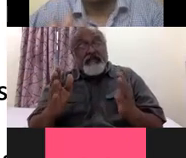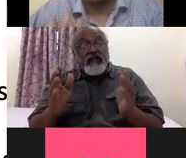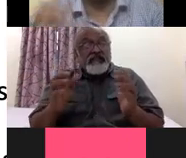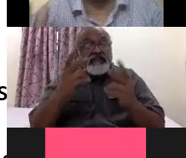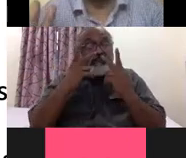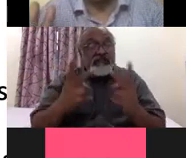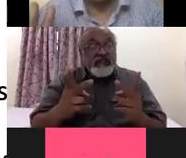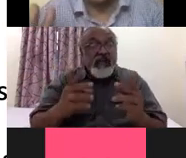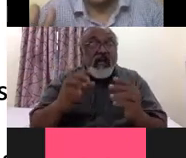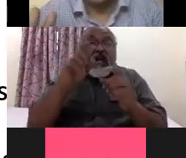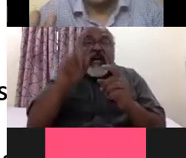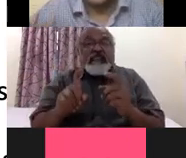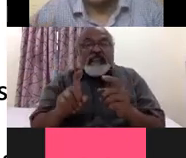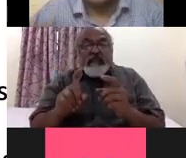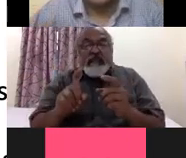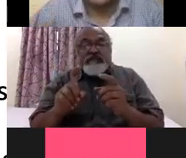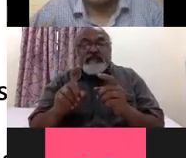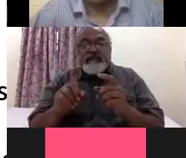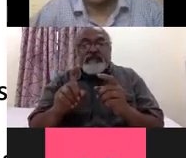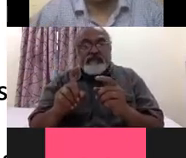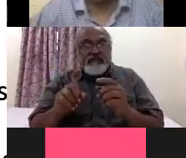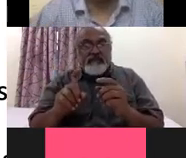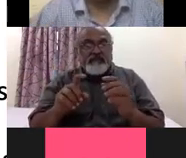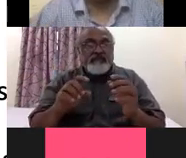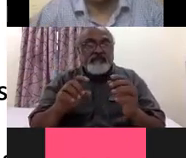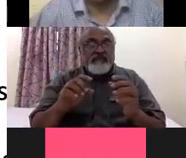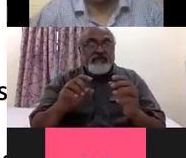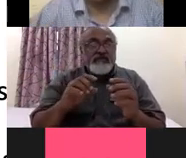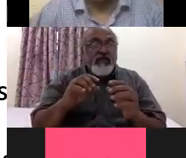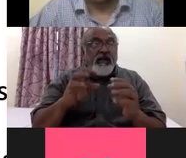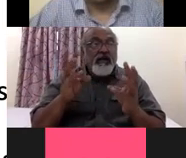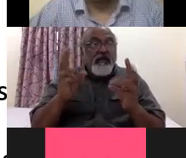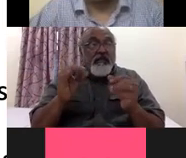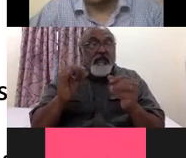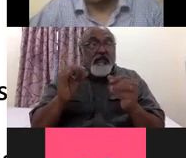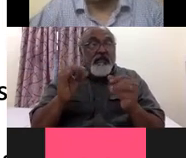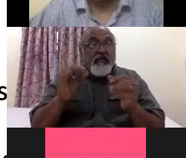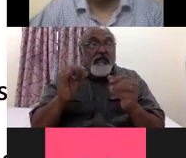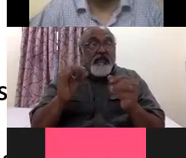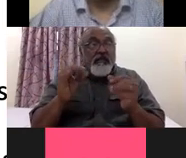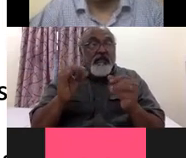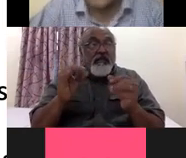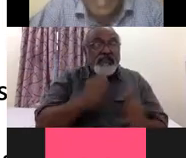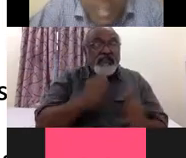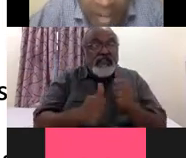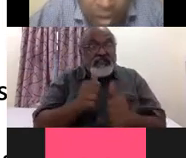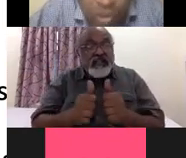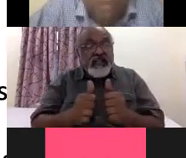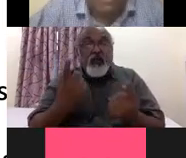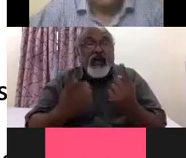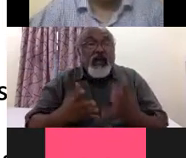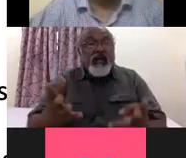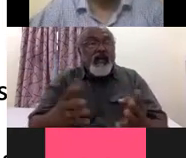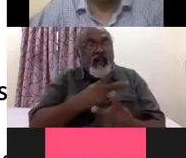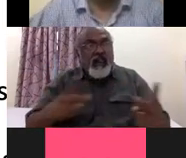These are all affirmative policies. Ye sab kam karke, we are not saying that we are reducing